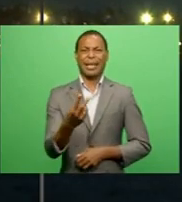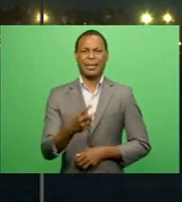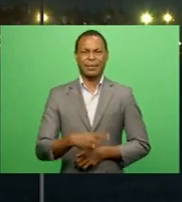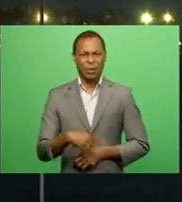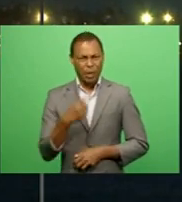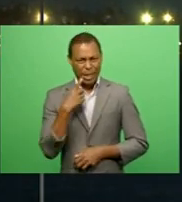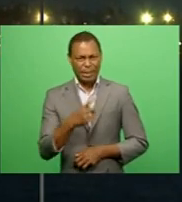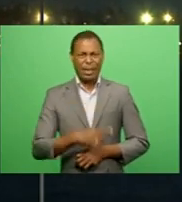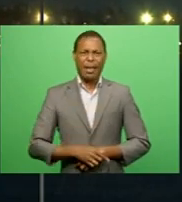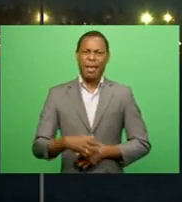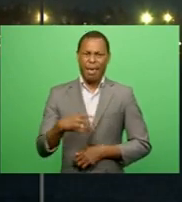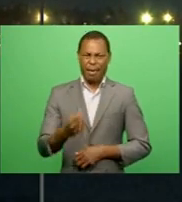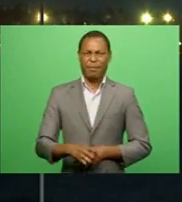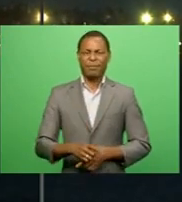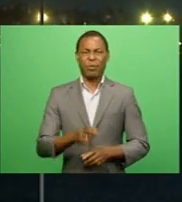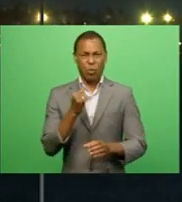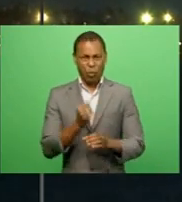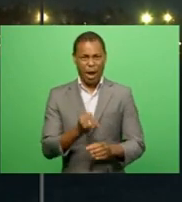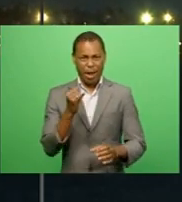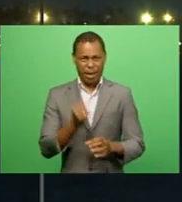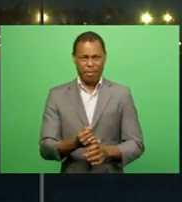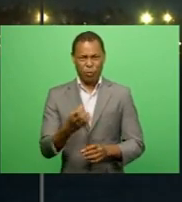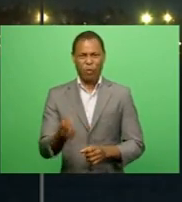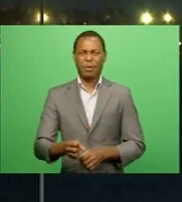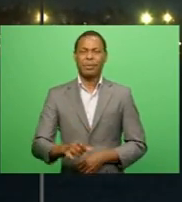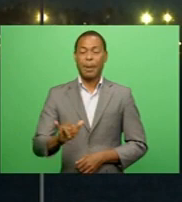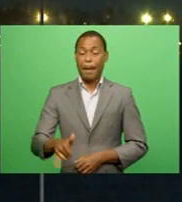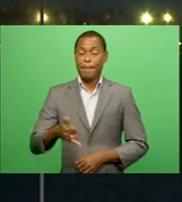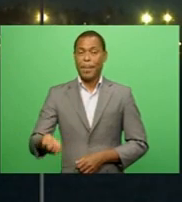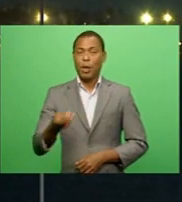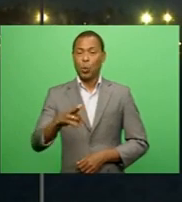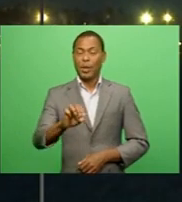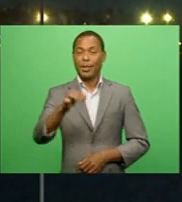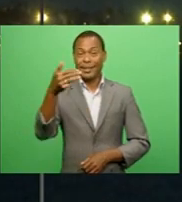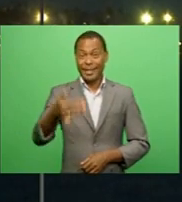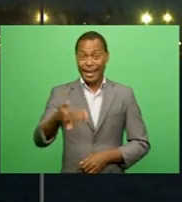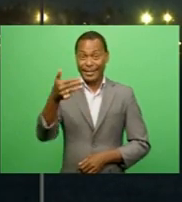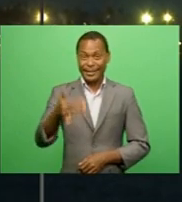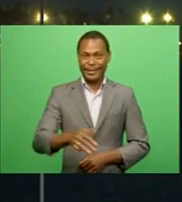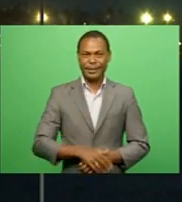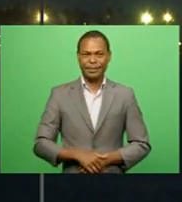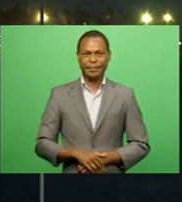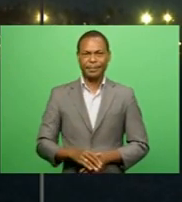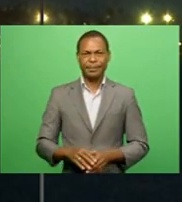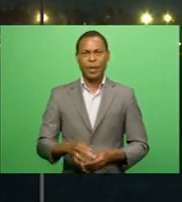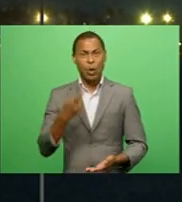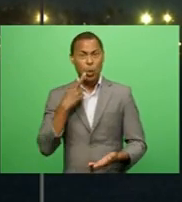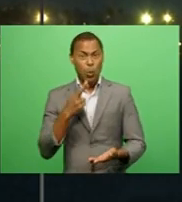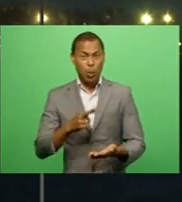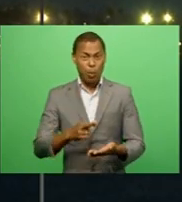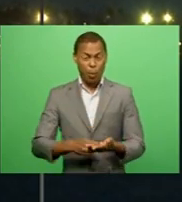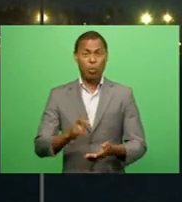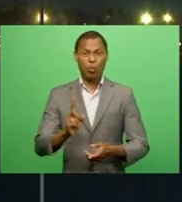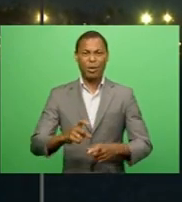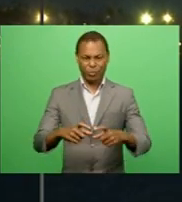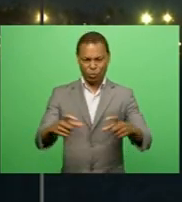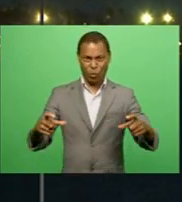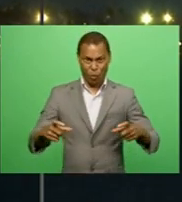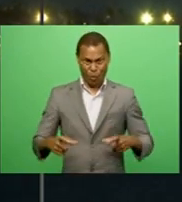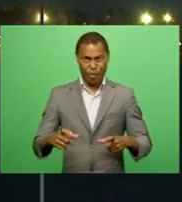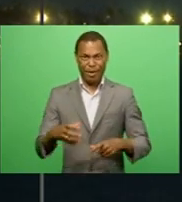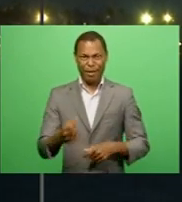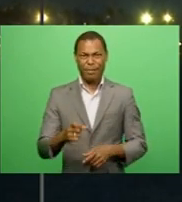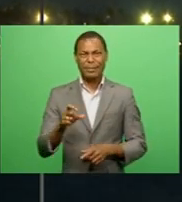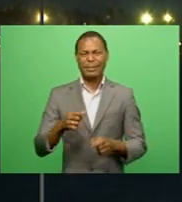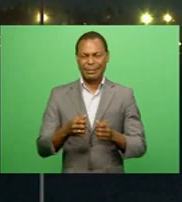an offence was committed against her in May 2019. Pranita Prakash reports the trial that started yesterday is in